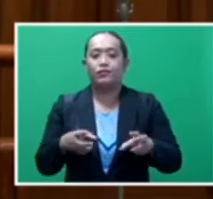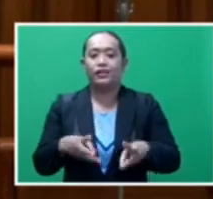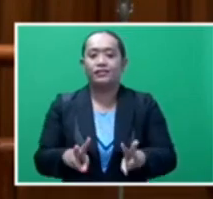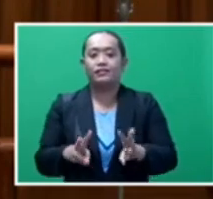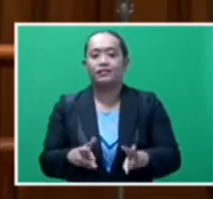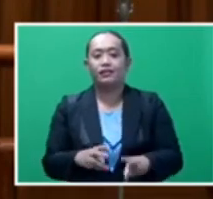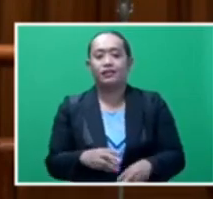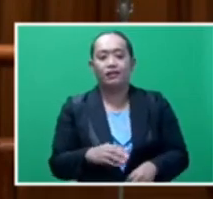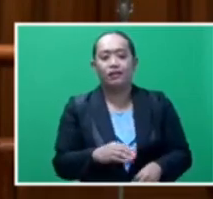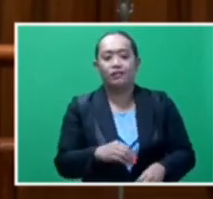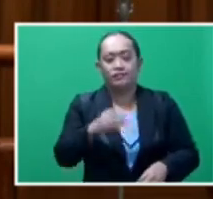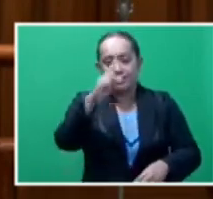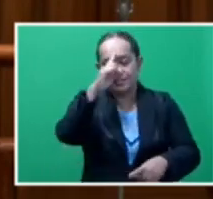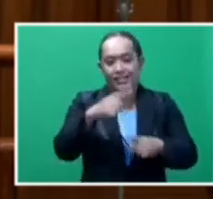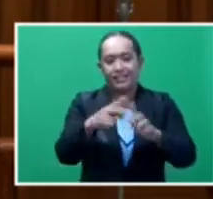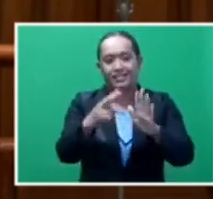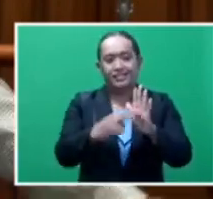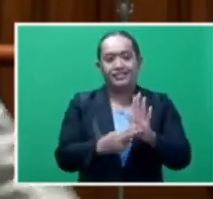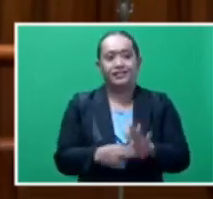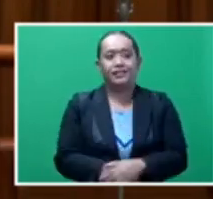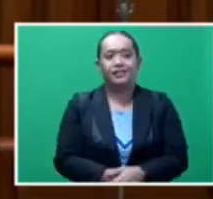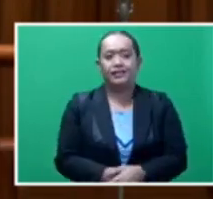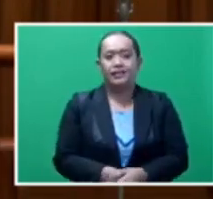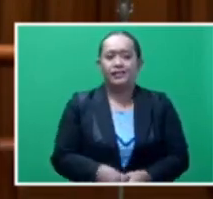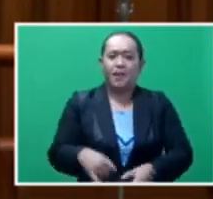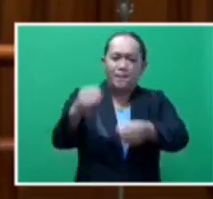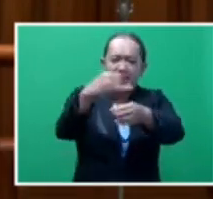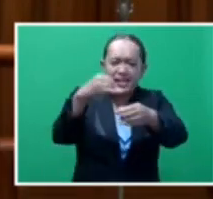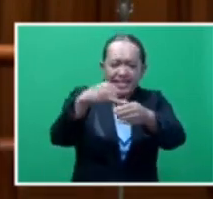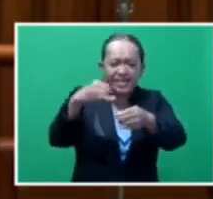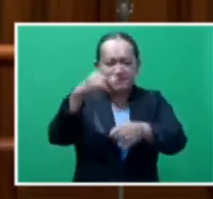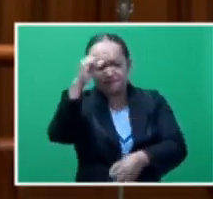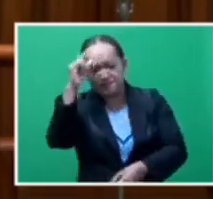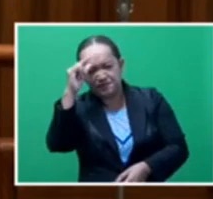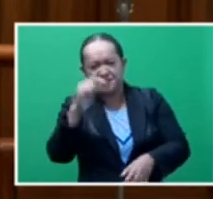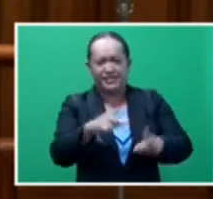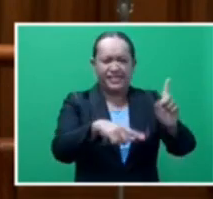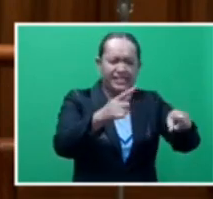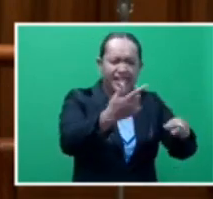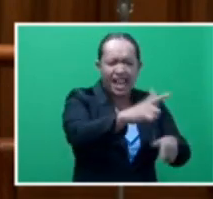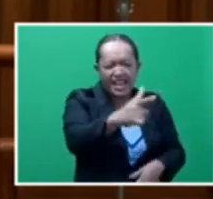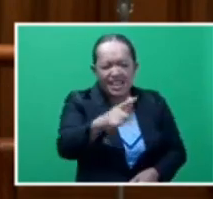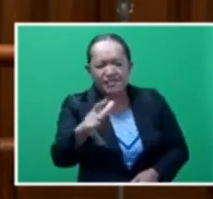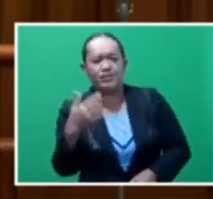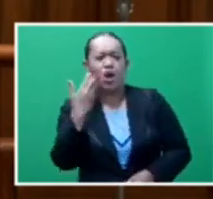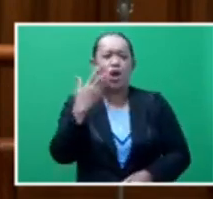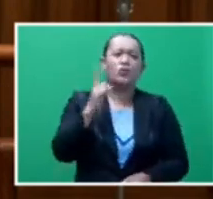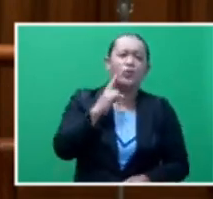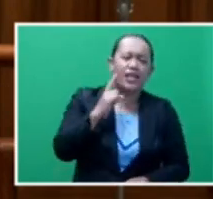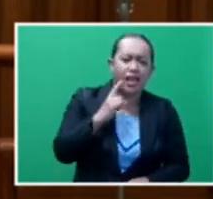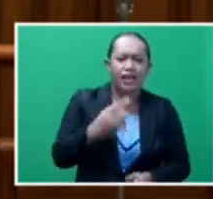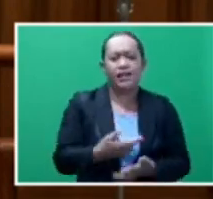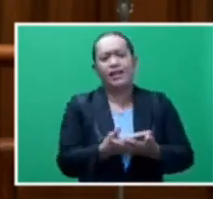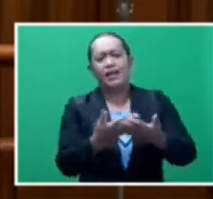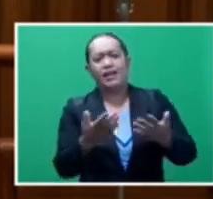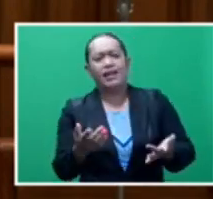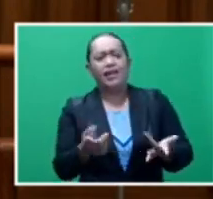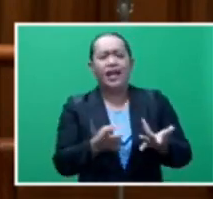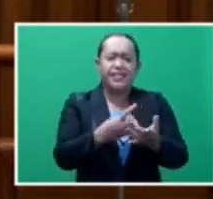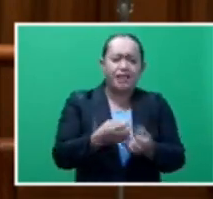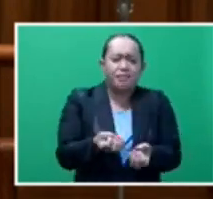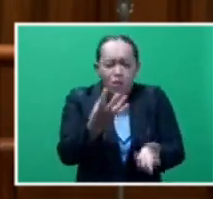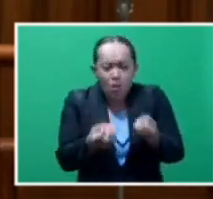sickness. We're going to herbs, somebody already mentioned yesterday. We're going to hot water, going to drink steam and